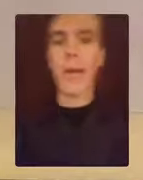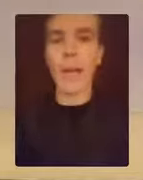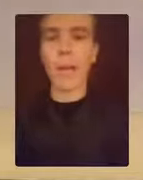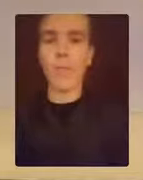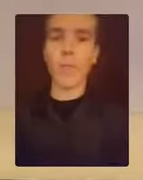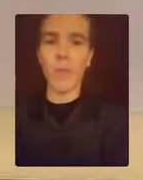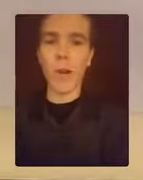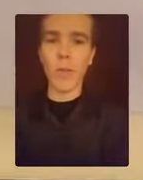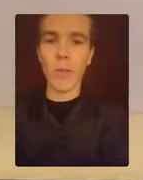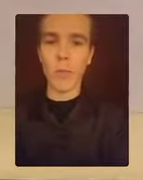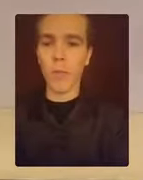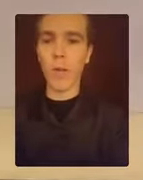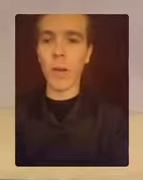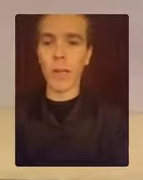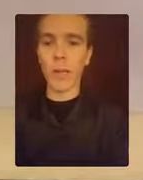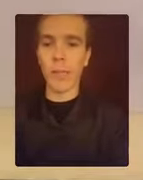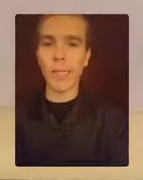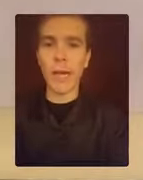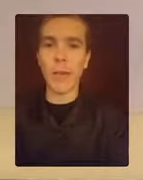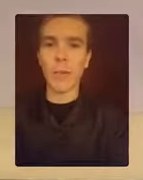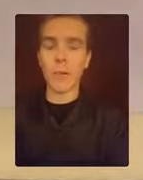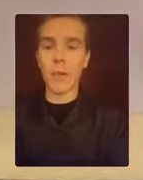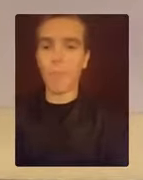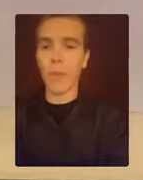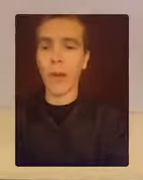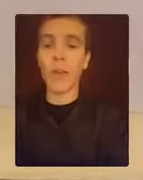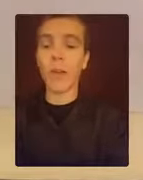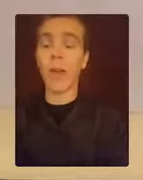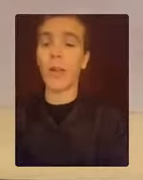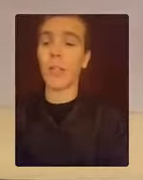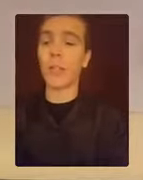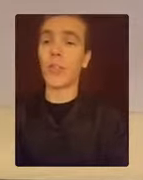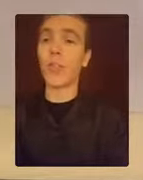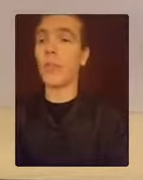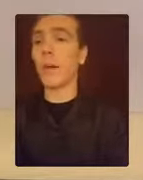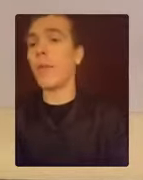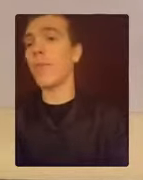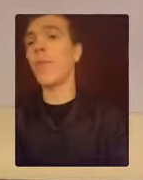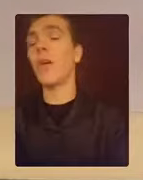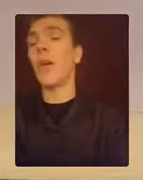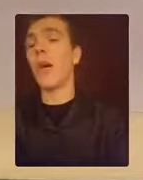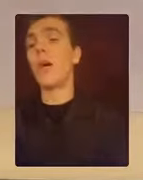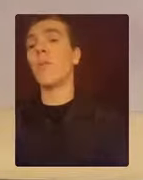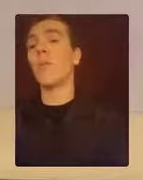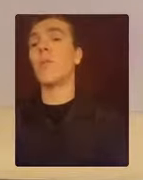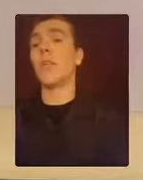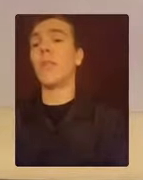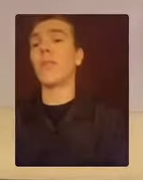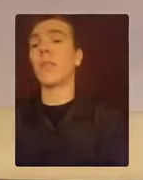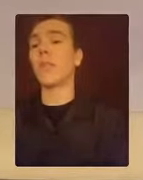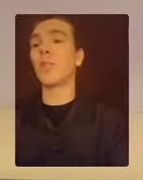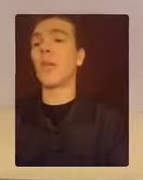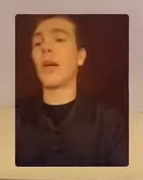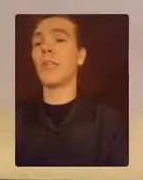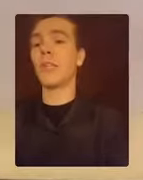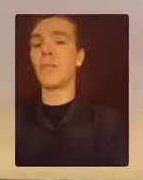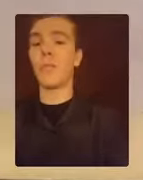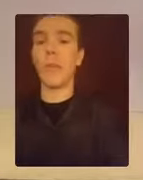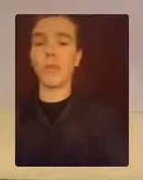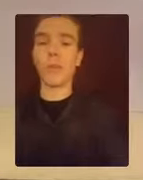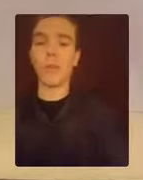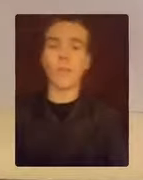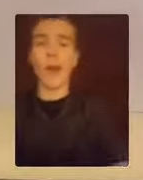I have drowned before. Like, I didn't die, but I've drowned, and it is extremely painful. It feels like someone lights